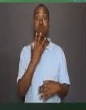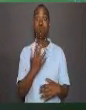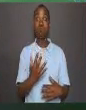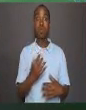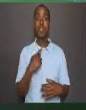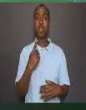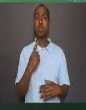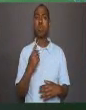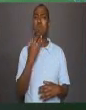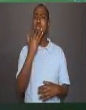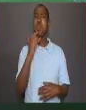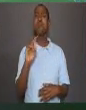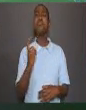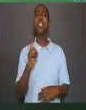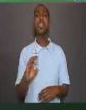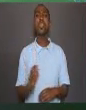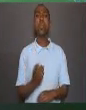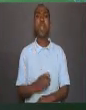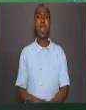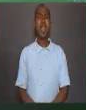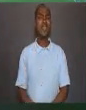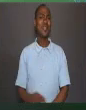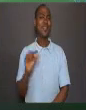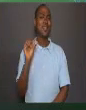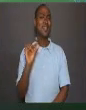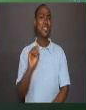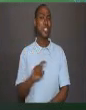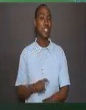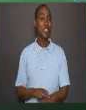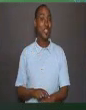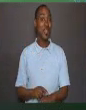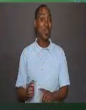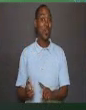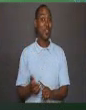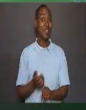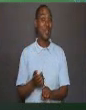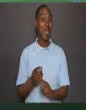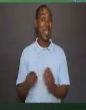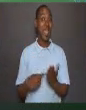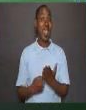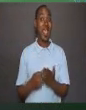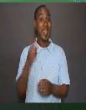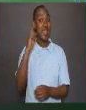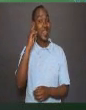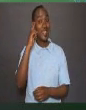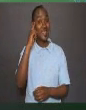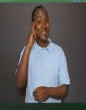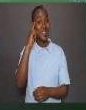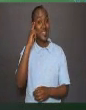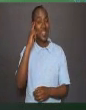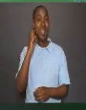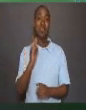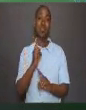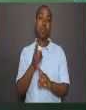to the mirror? Take a few minutes to consider this and write